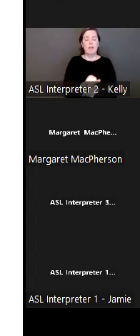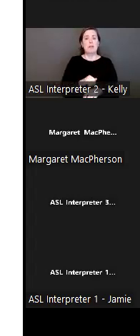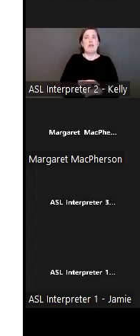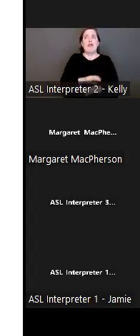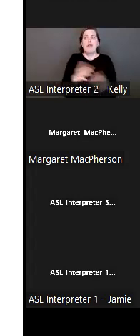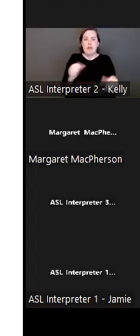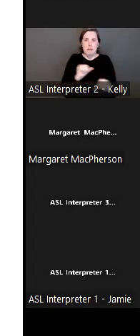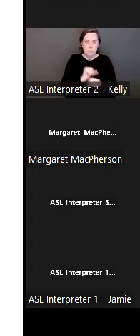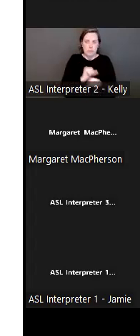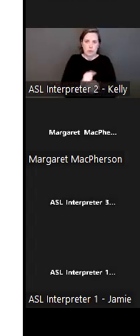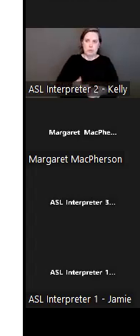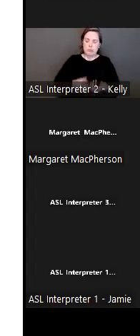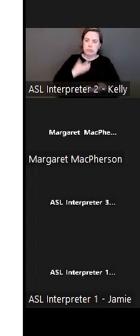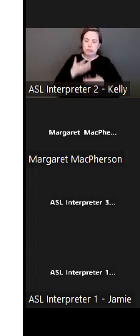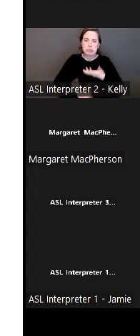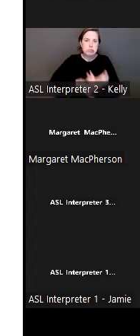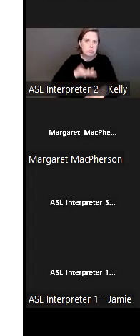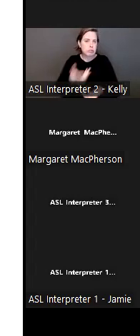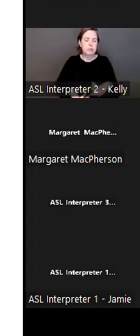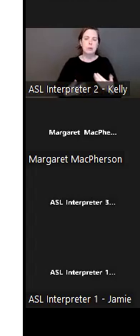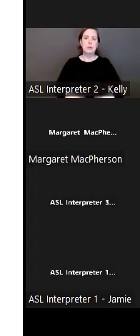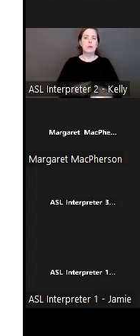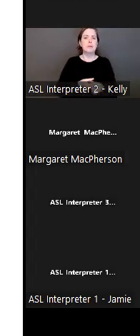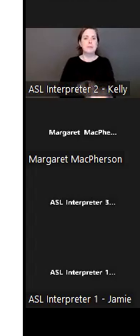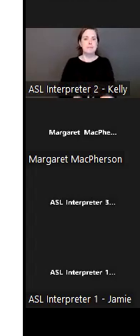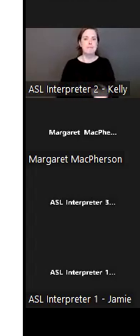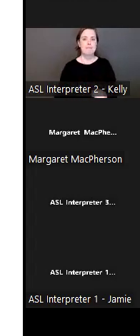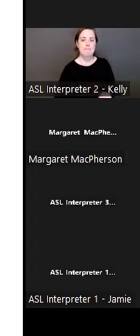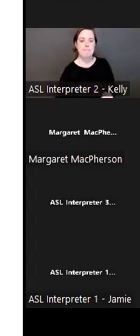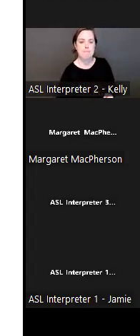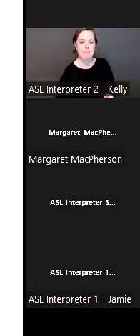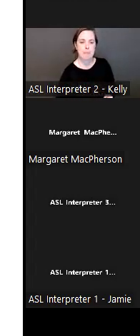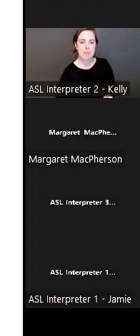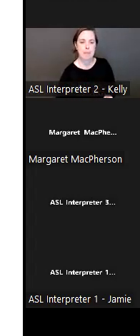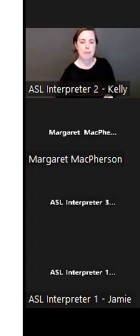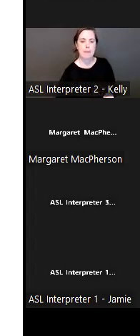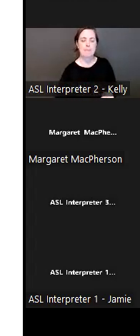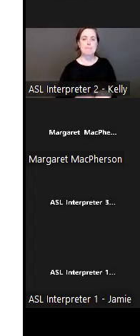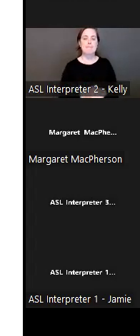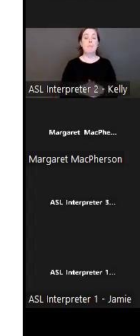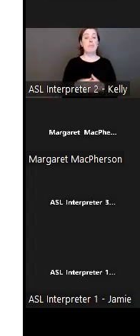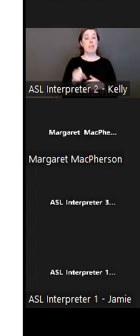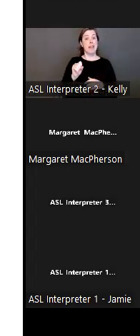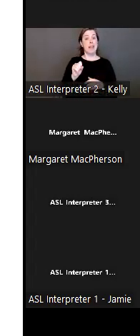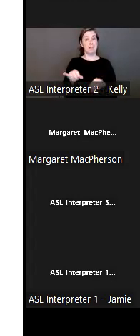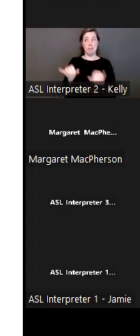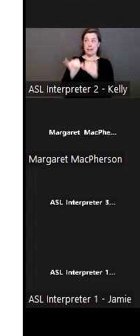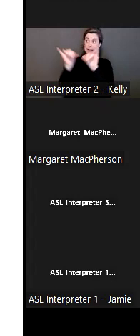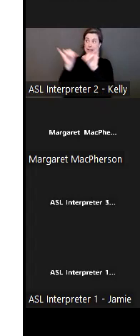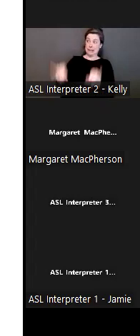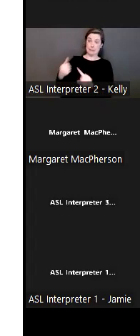the ways that align with our values, especially in systems that potentially are forcing us to work in